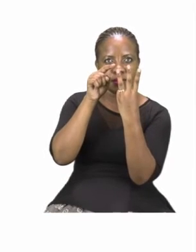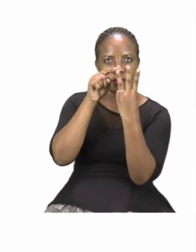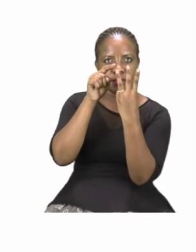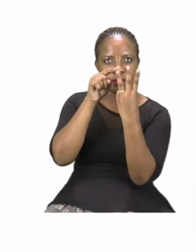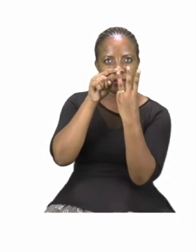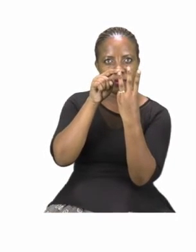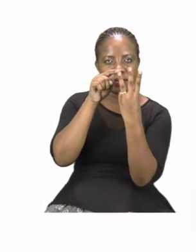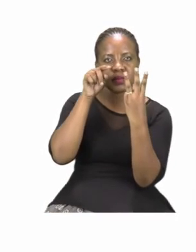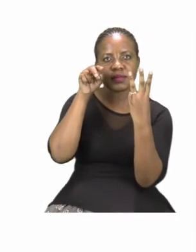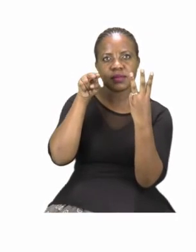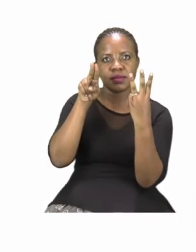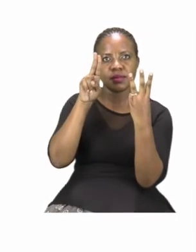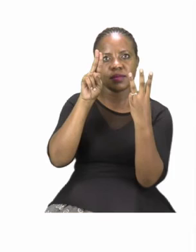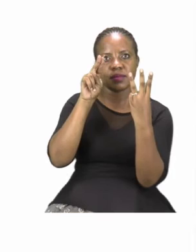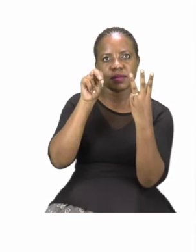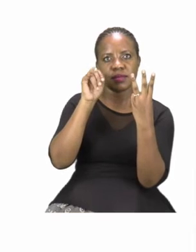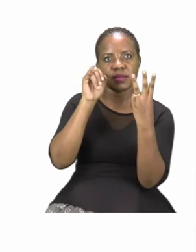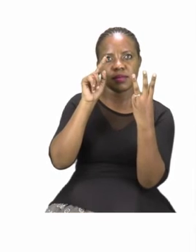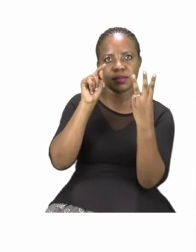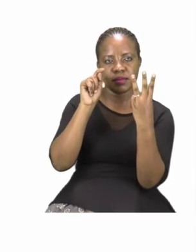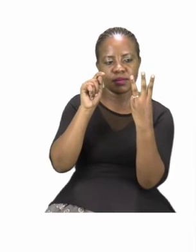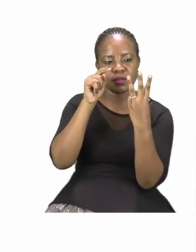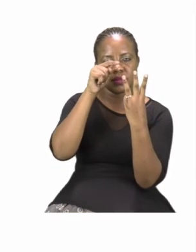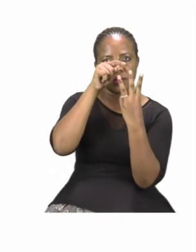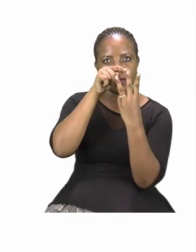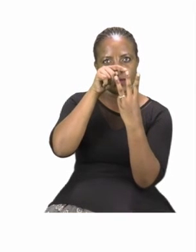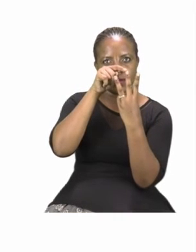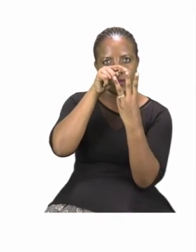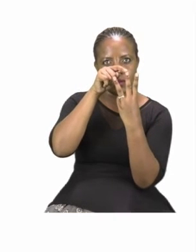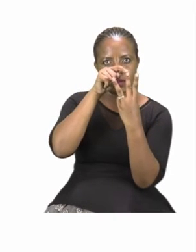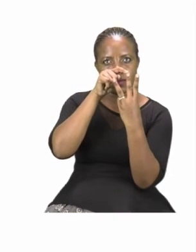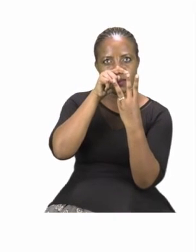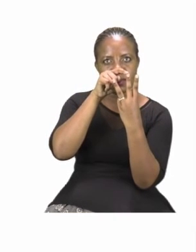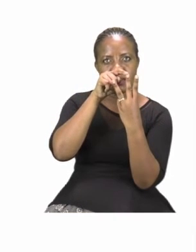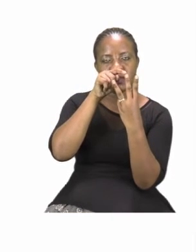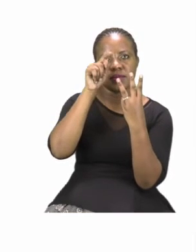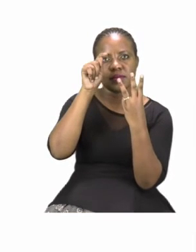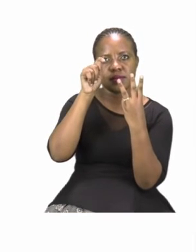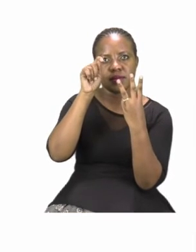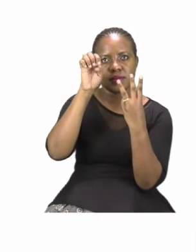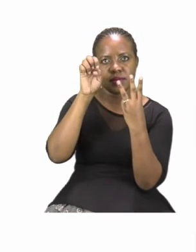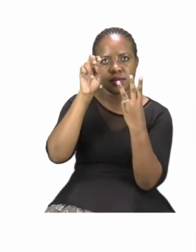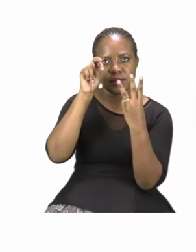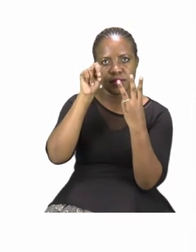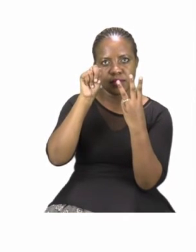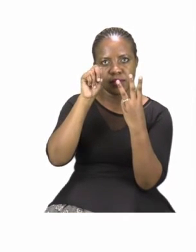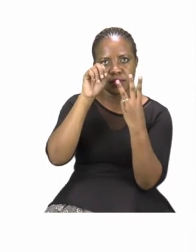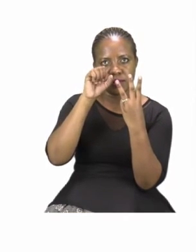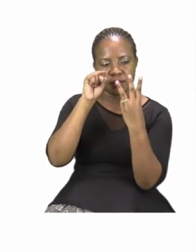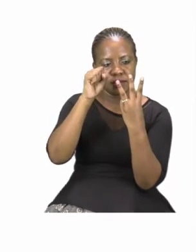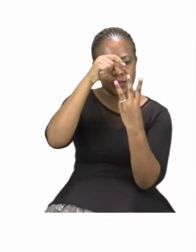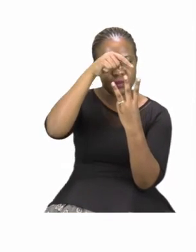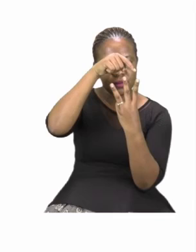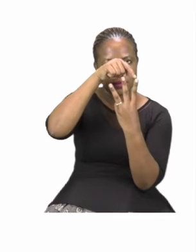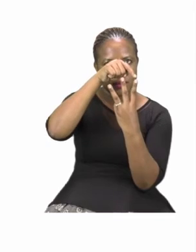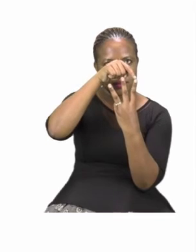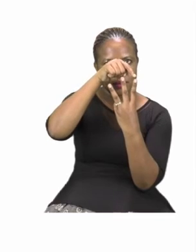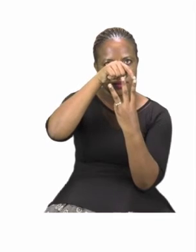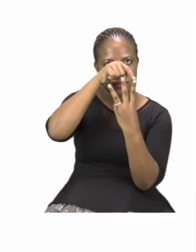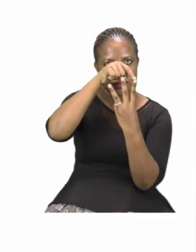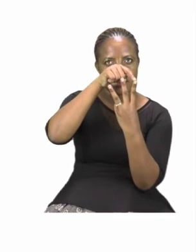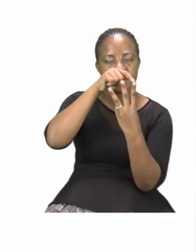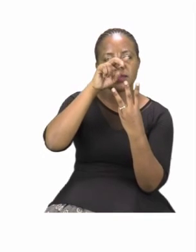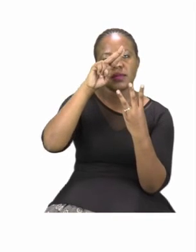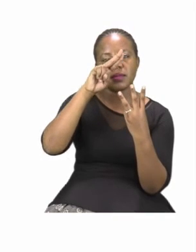called tens. And the last one is called hundreds. So we want to